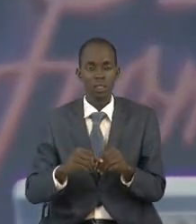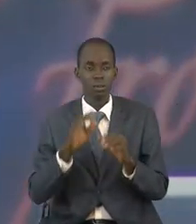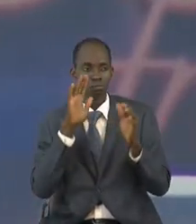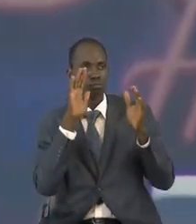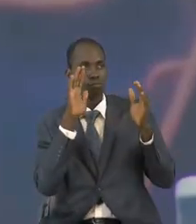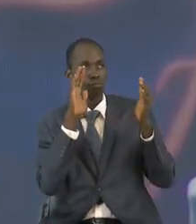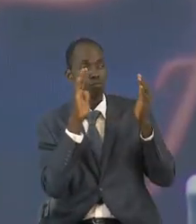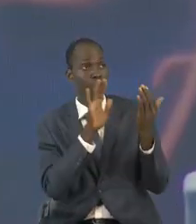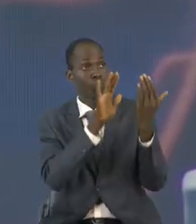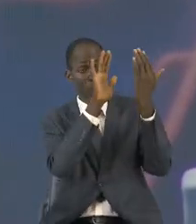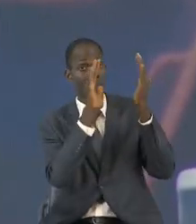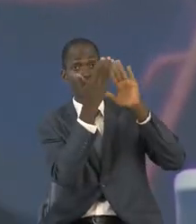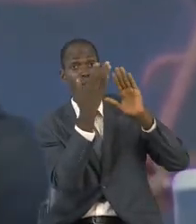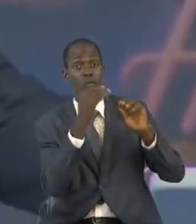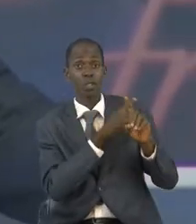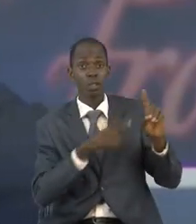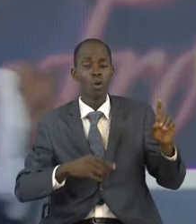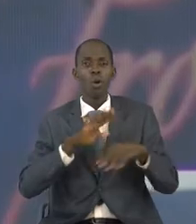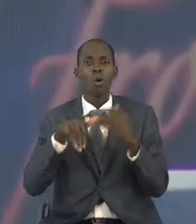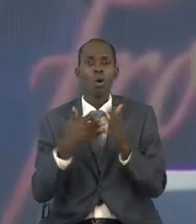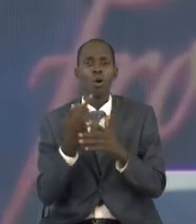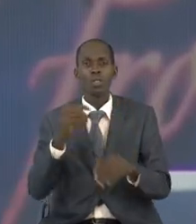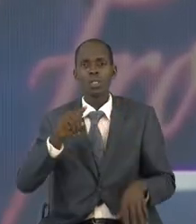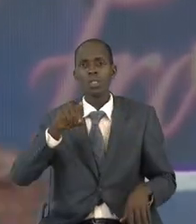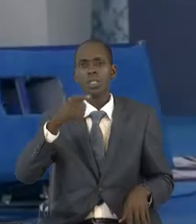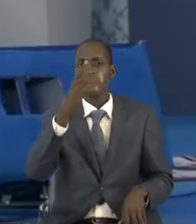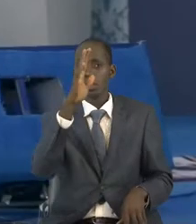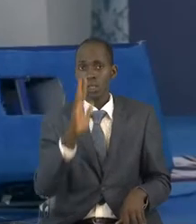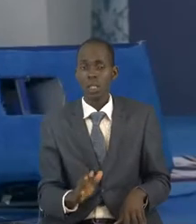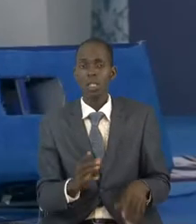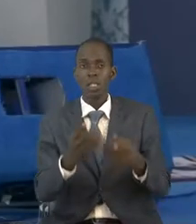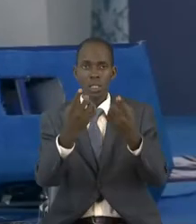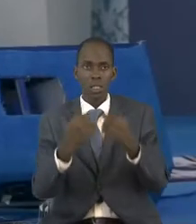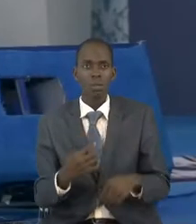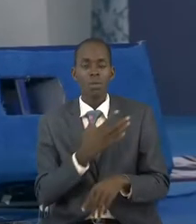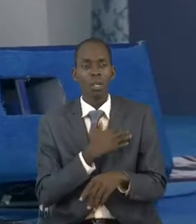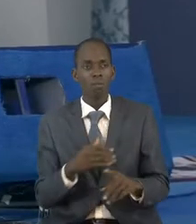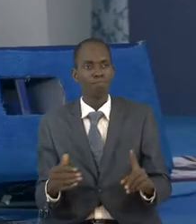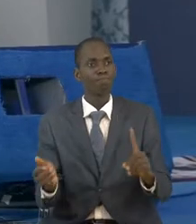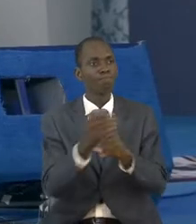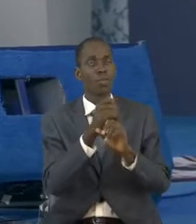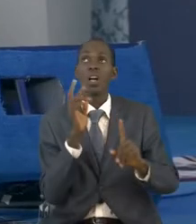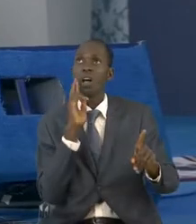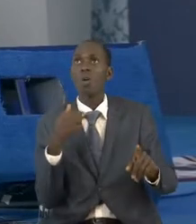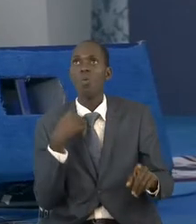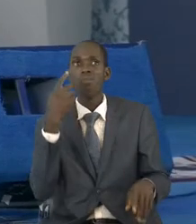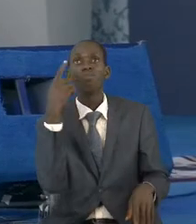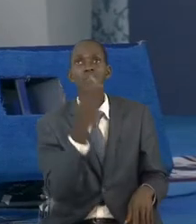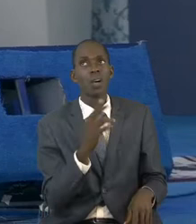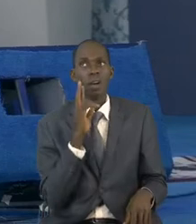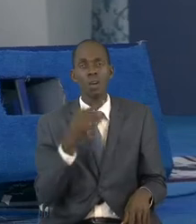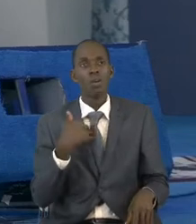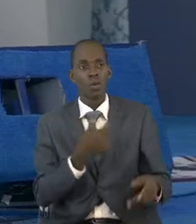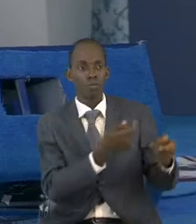accusers came, and the accused her, we caught her, we saw her, we dragged her,